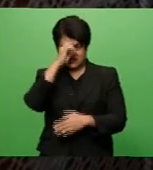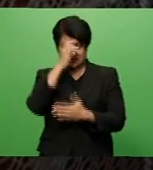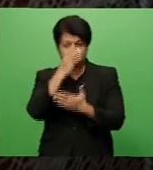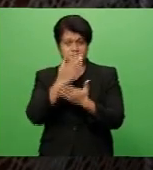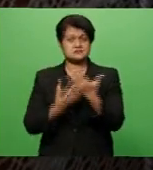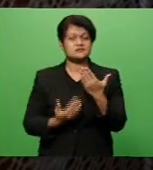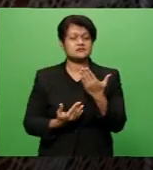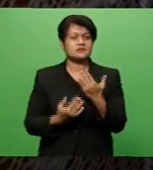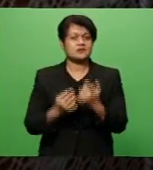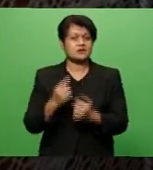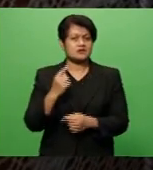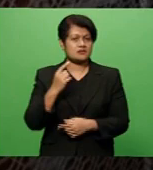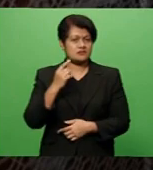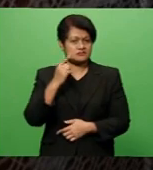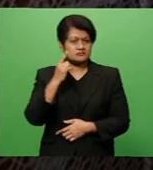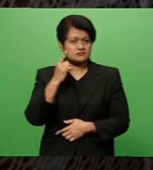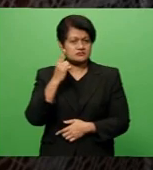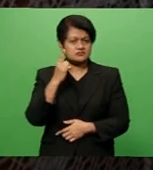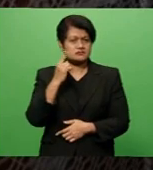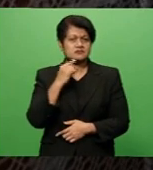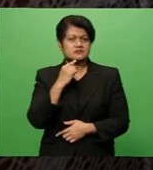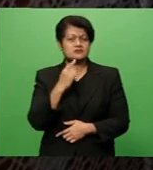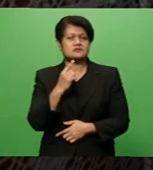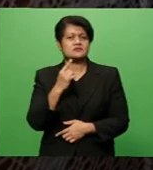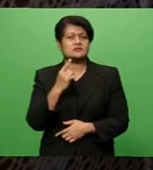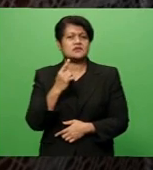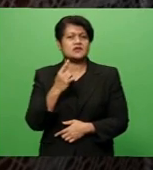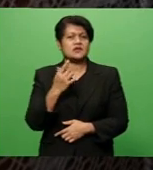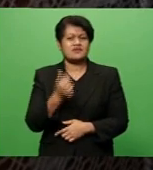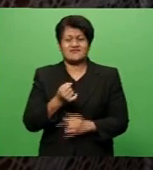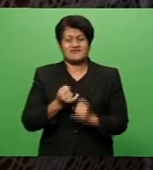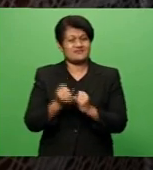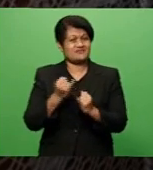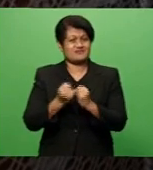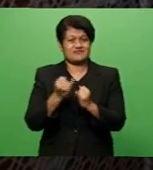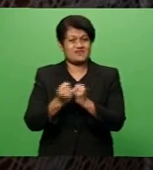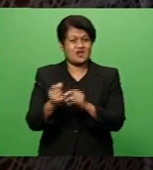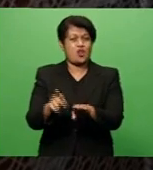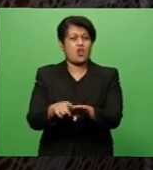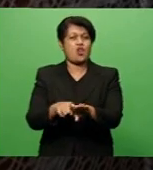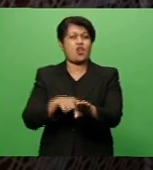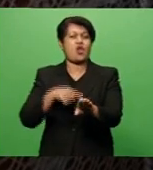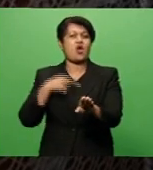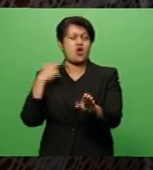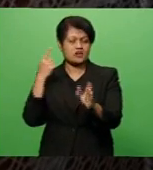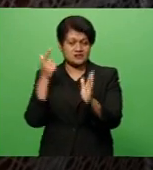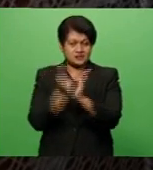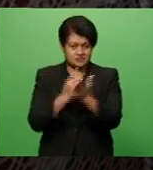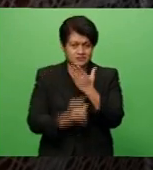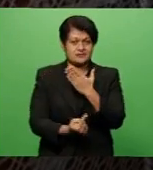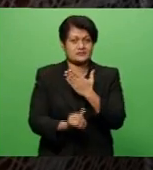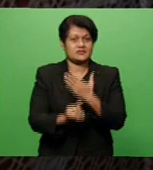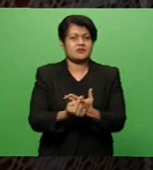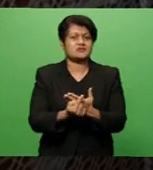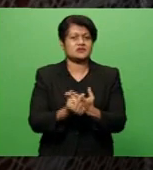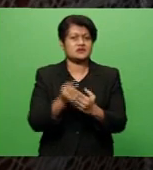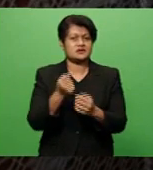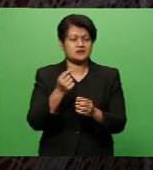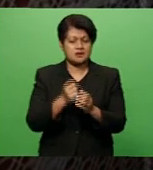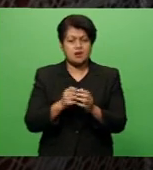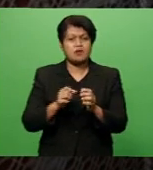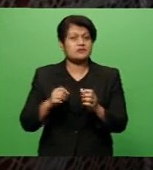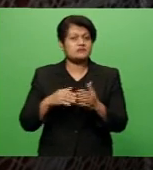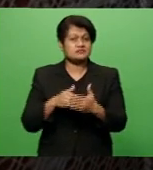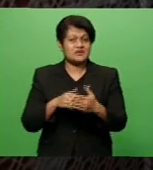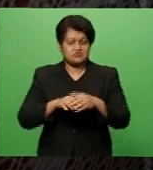is one that we've experienced it after a very, very long time. Both the Lambasa and Ngawa River, they broke banks